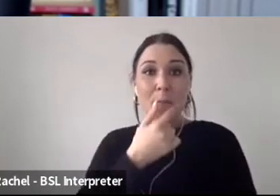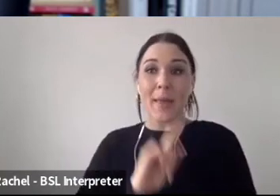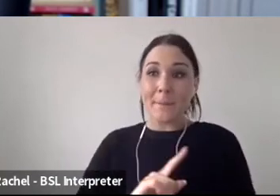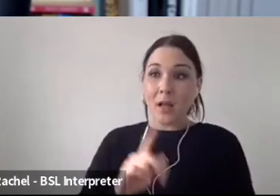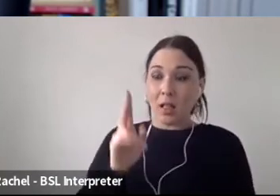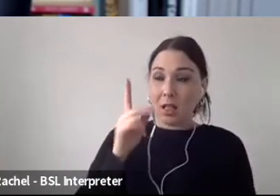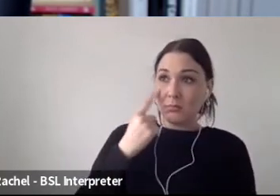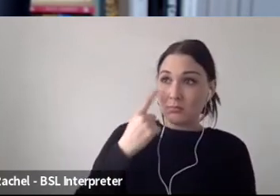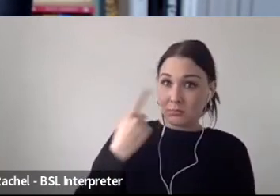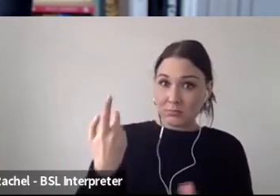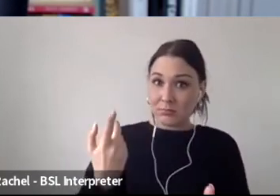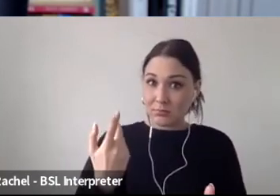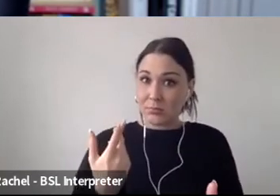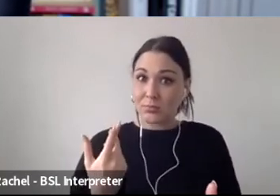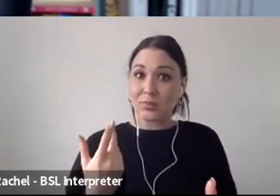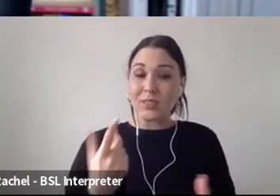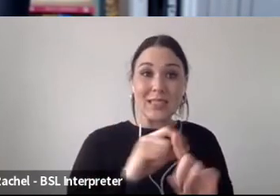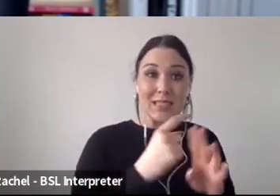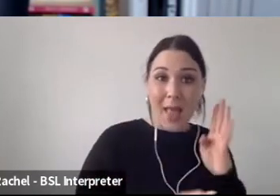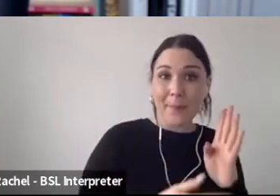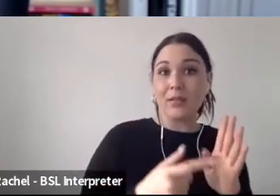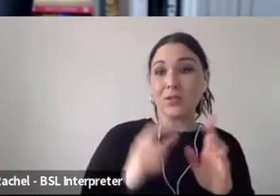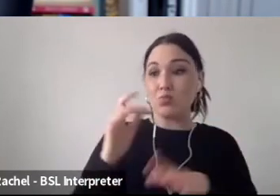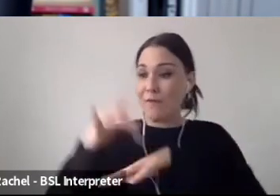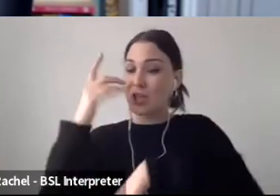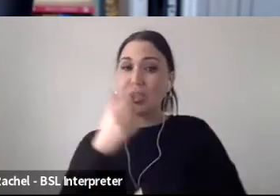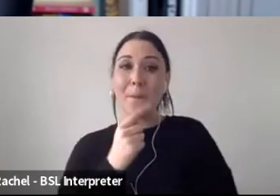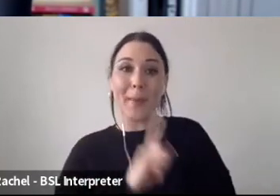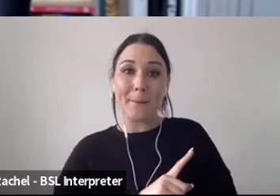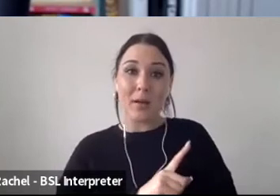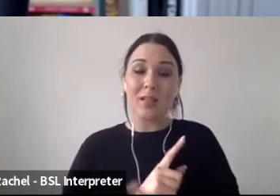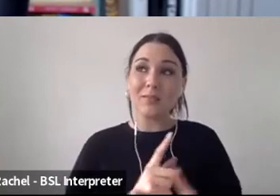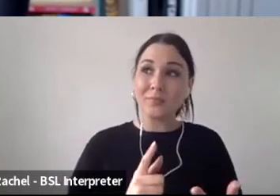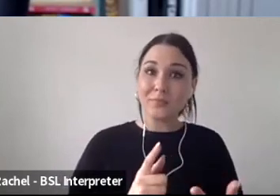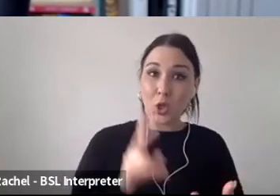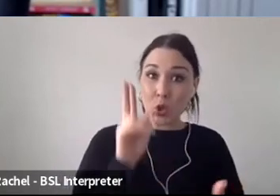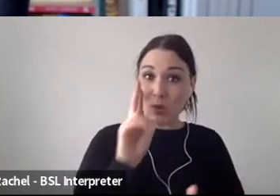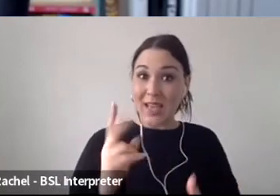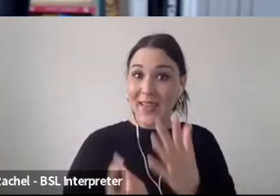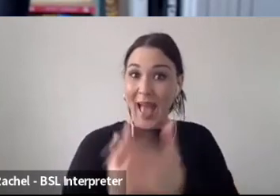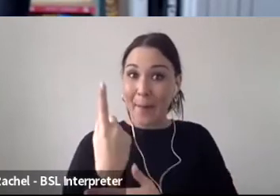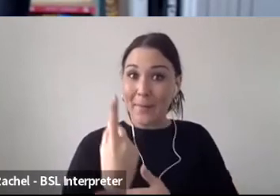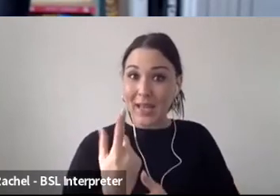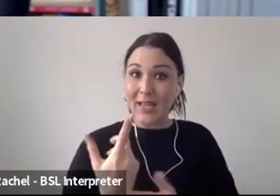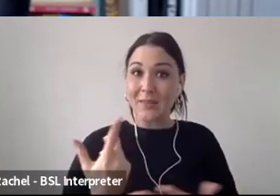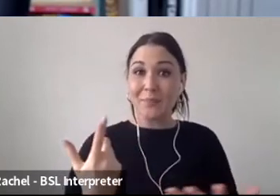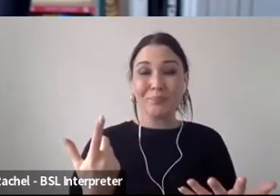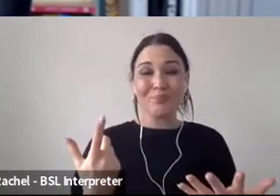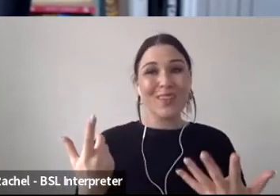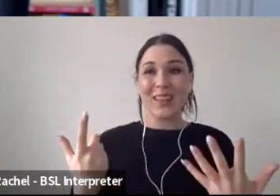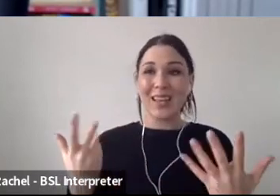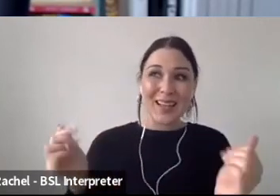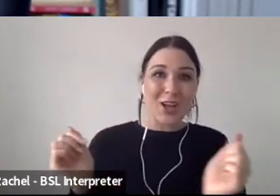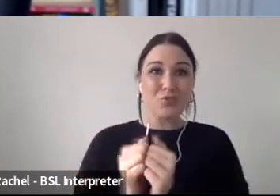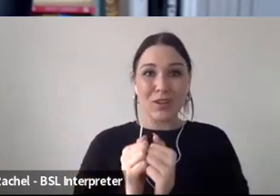happening, both disabled people but also professionals, and the results are really frightening, sadly. The compliance is very poor,